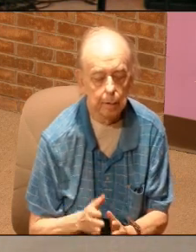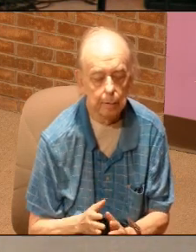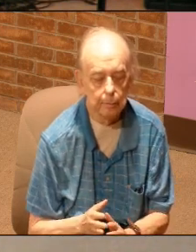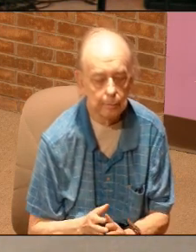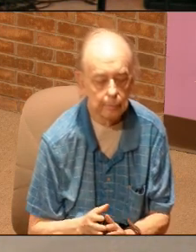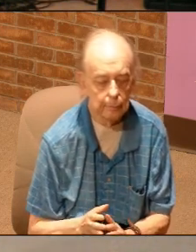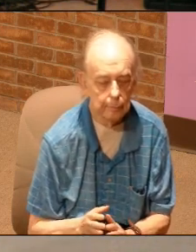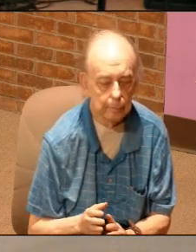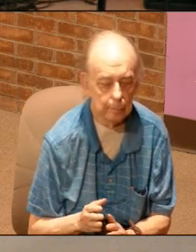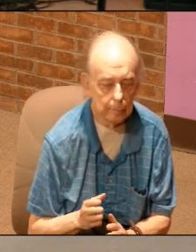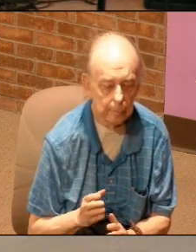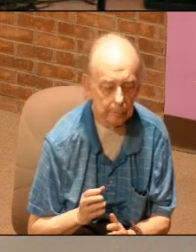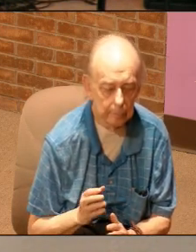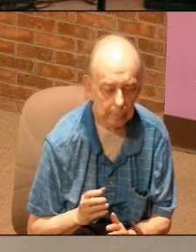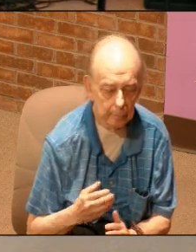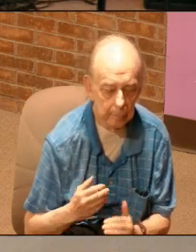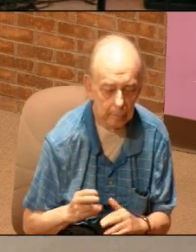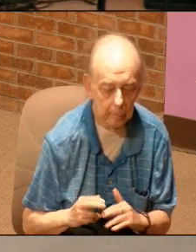He weighed